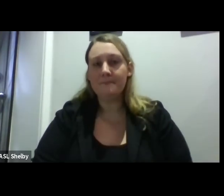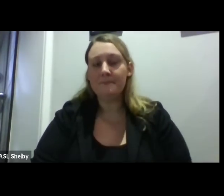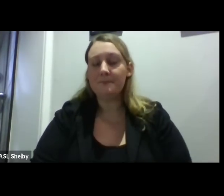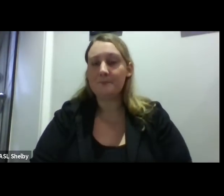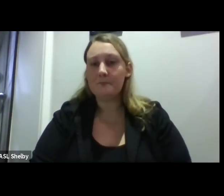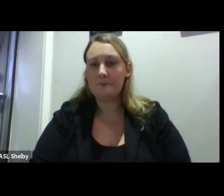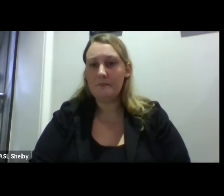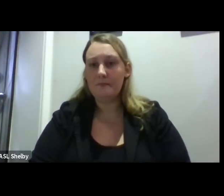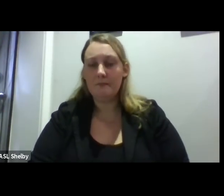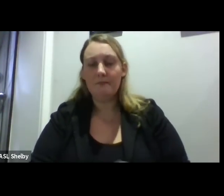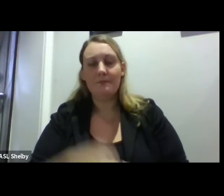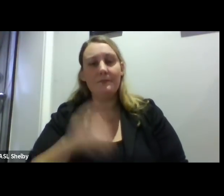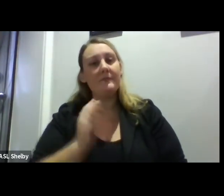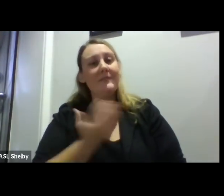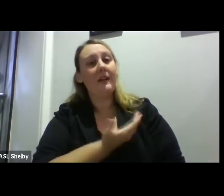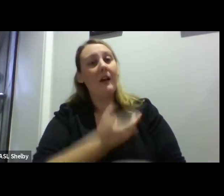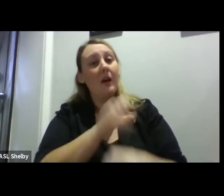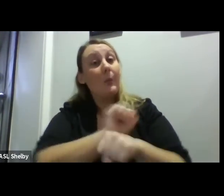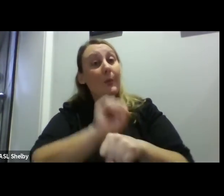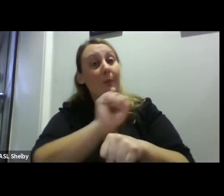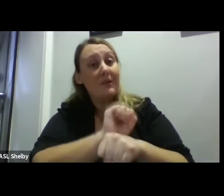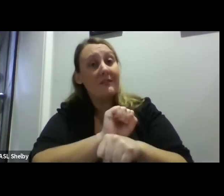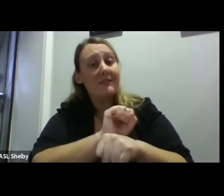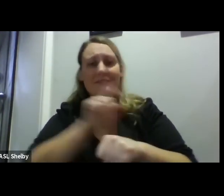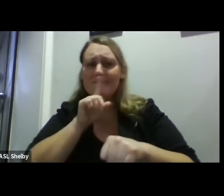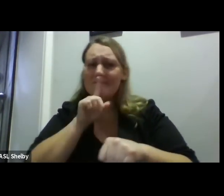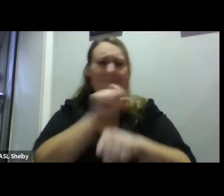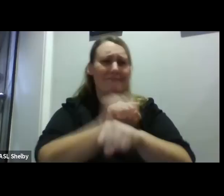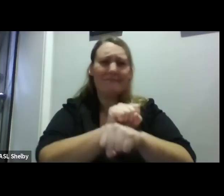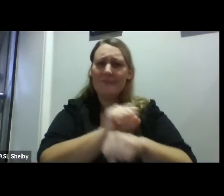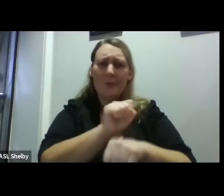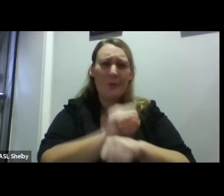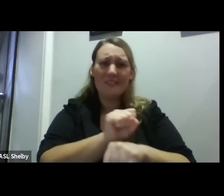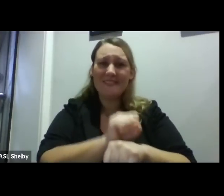Our work is work. We're on the